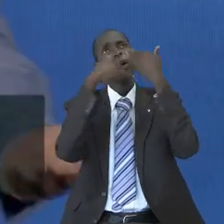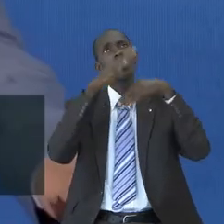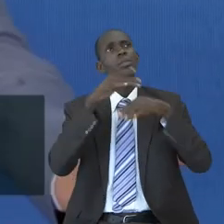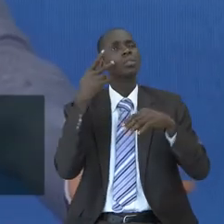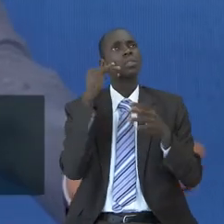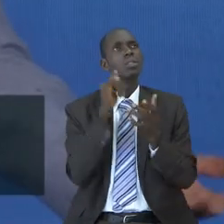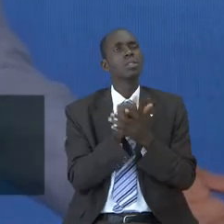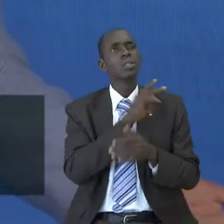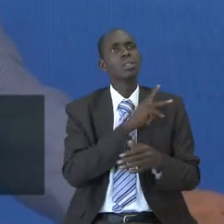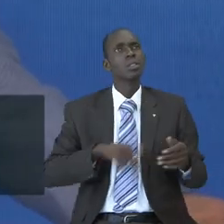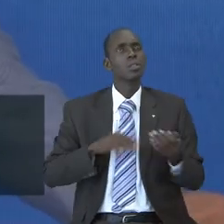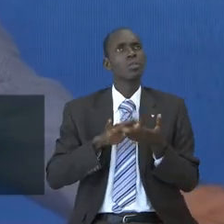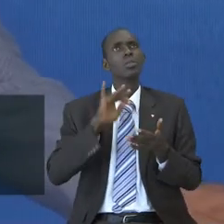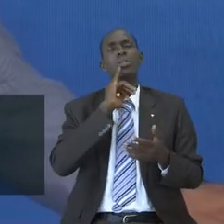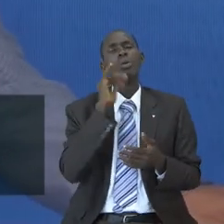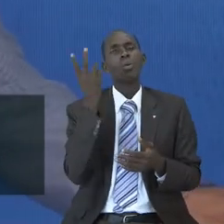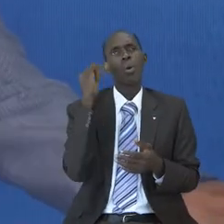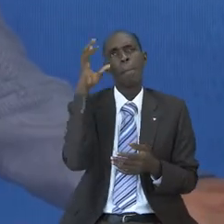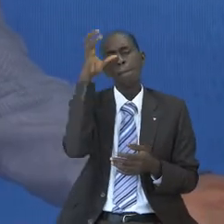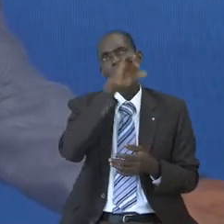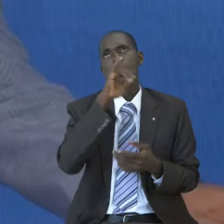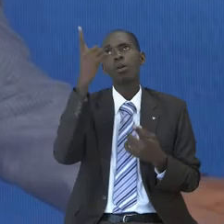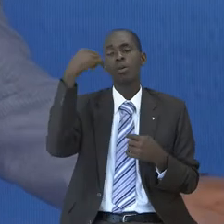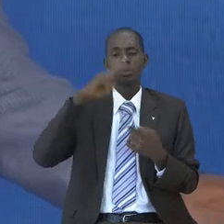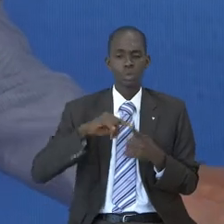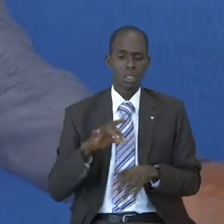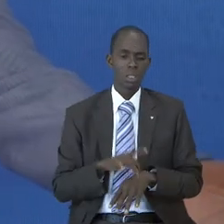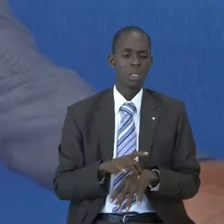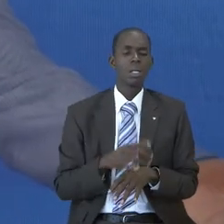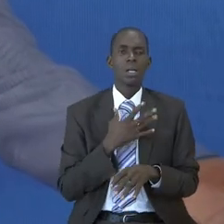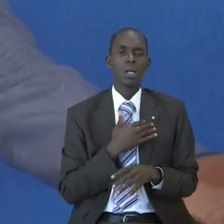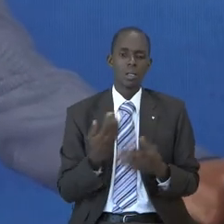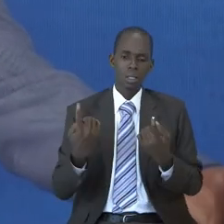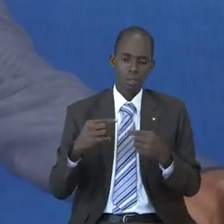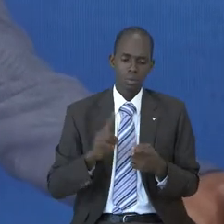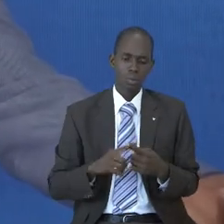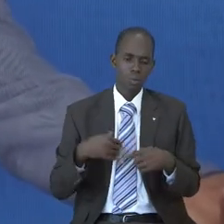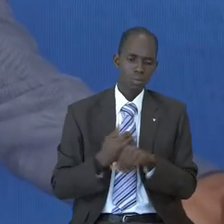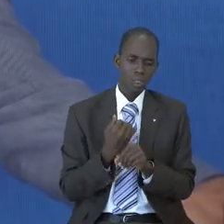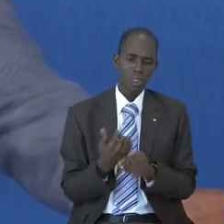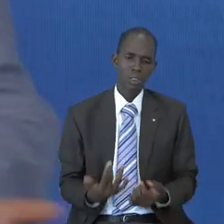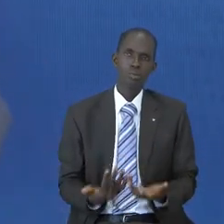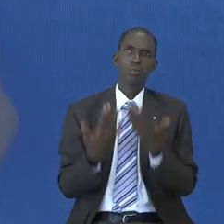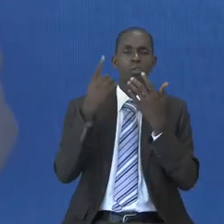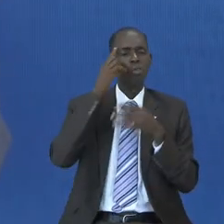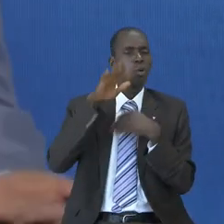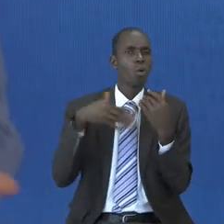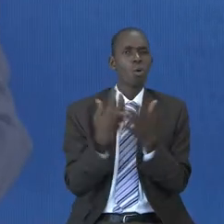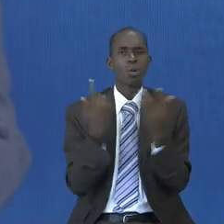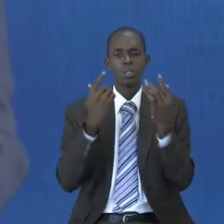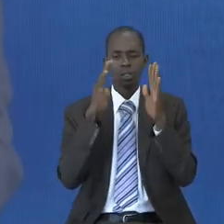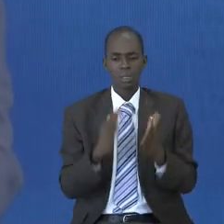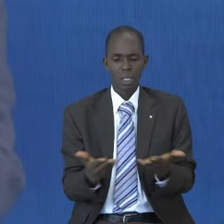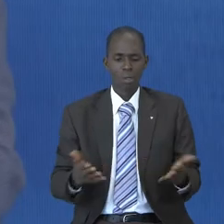was missing. He's gone to the earth and he's going to make sacrifice for all sinners on earth. And when